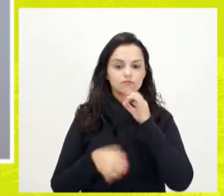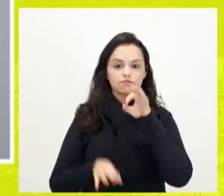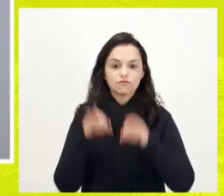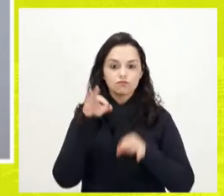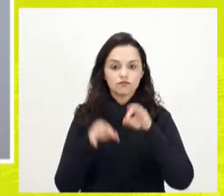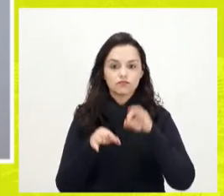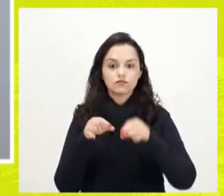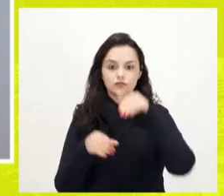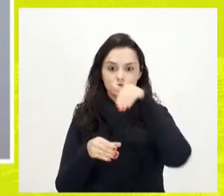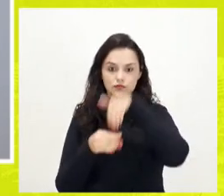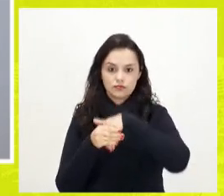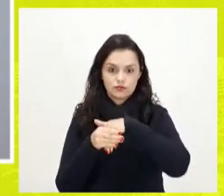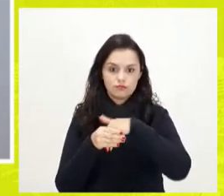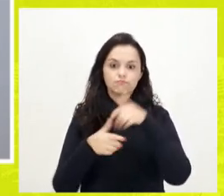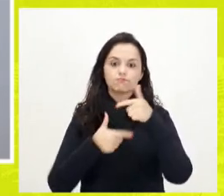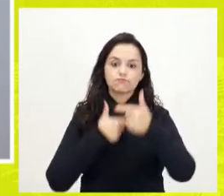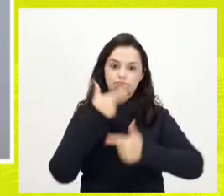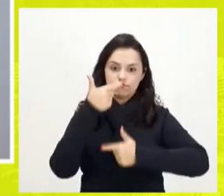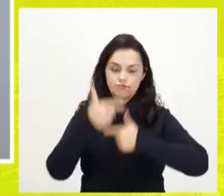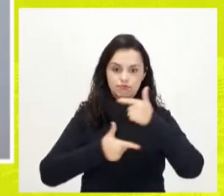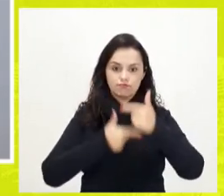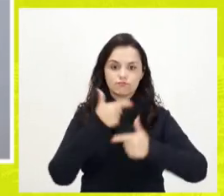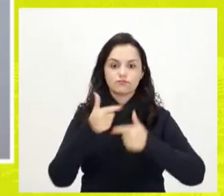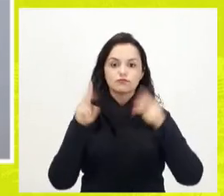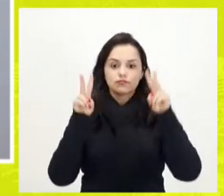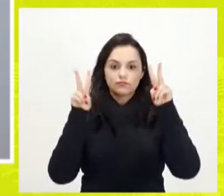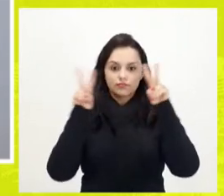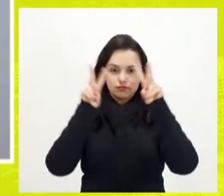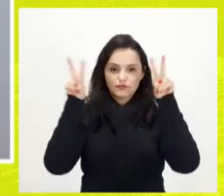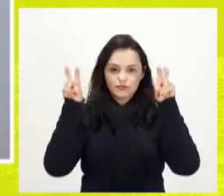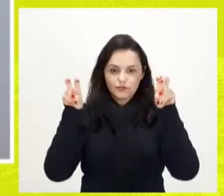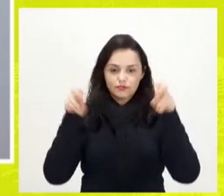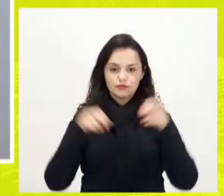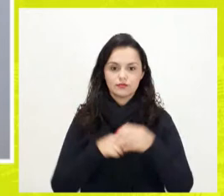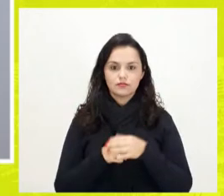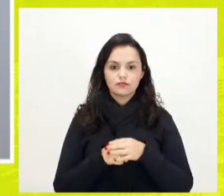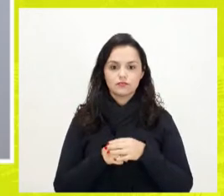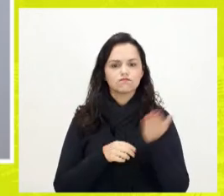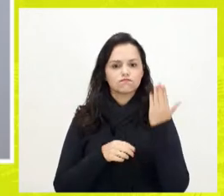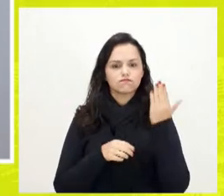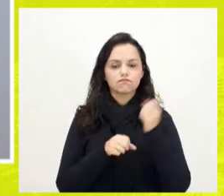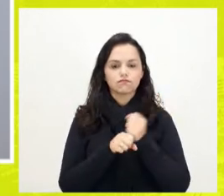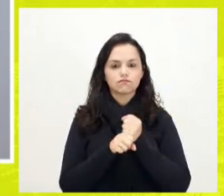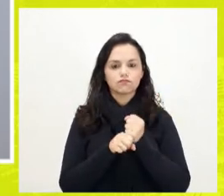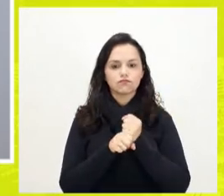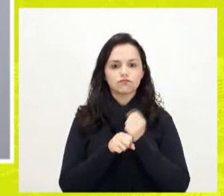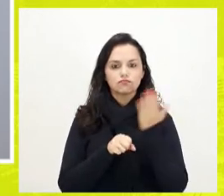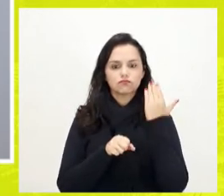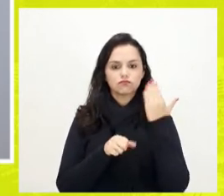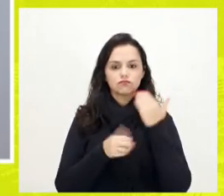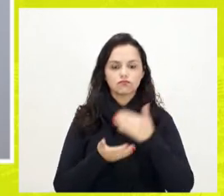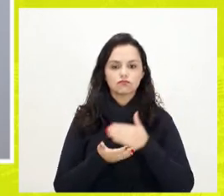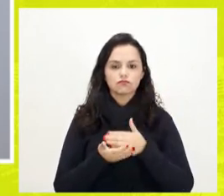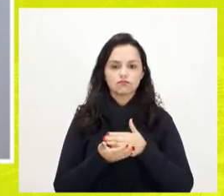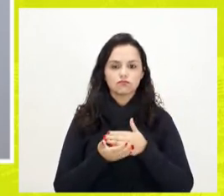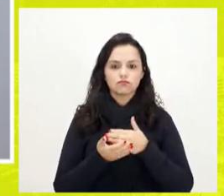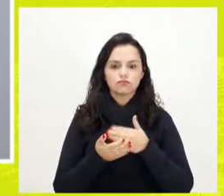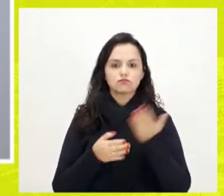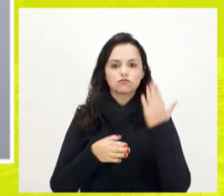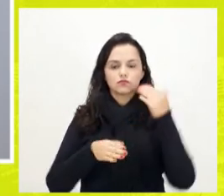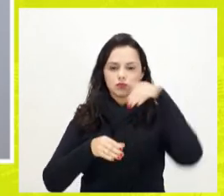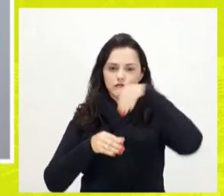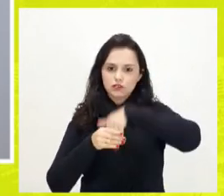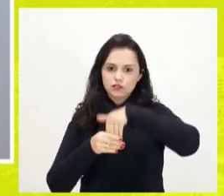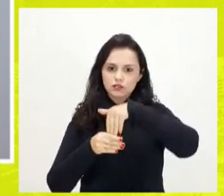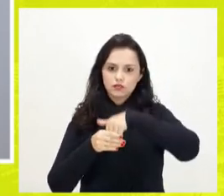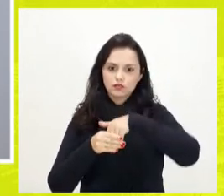i want to talk about how the elections of justice is being our